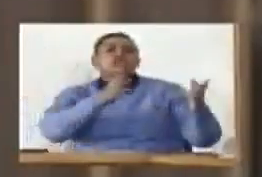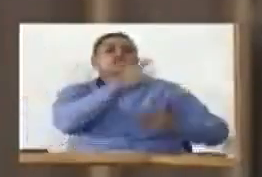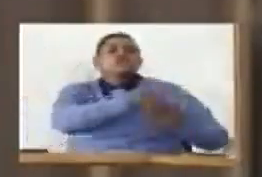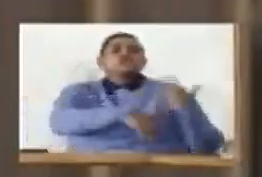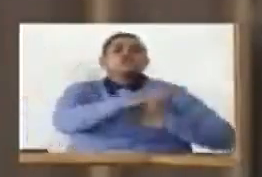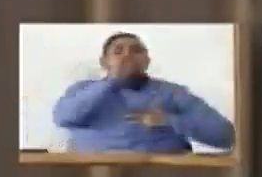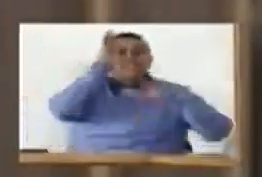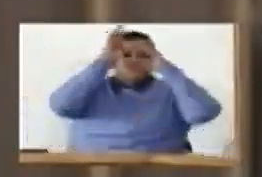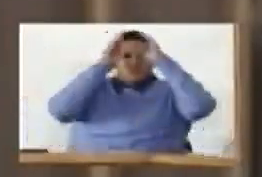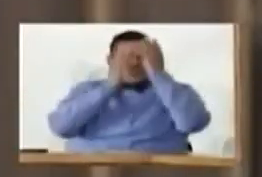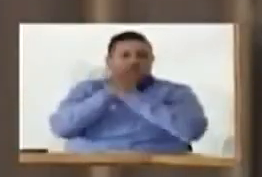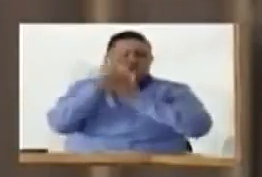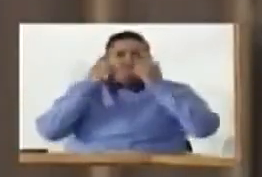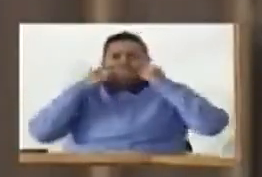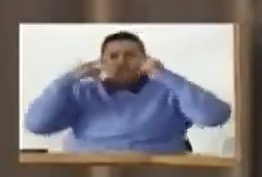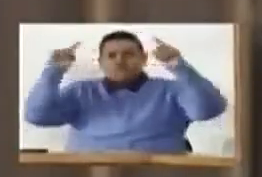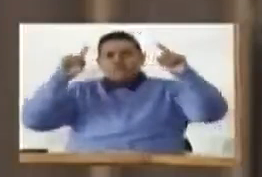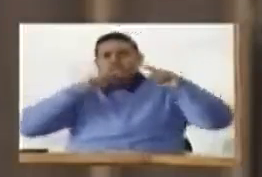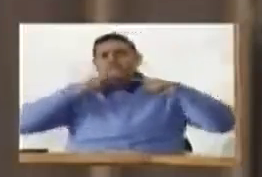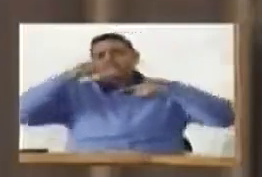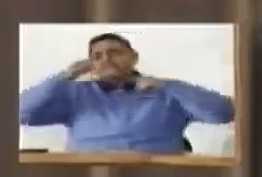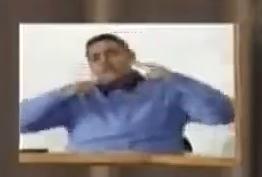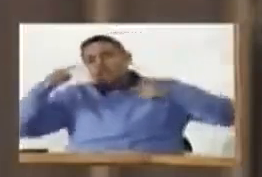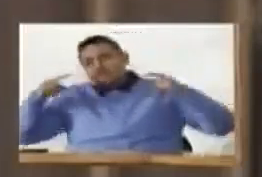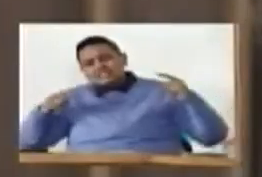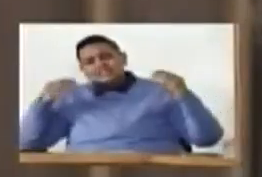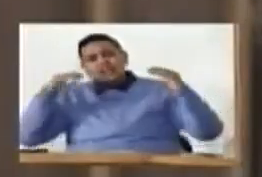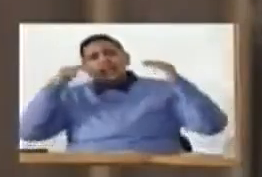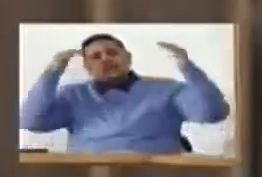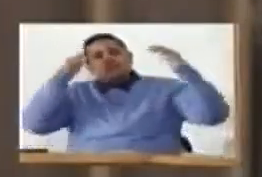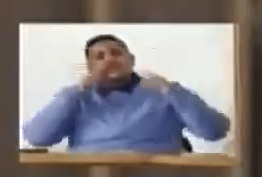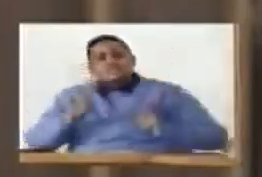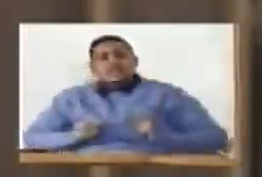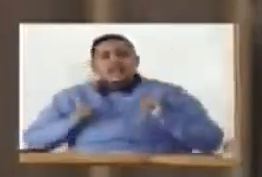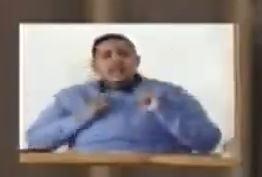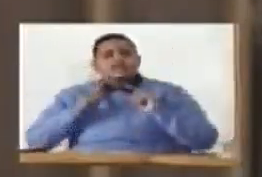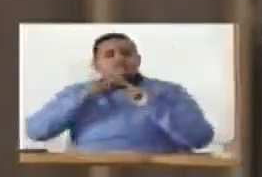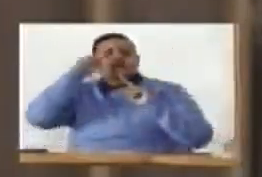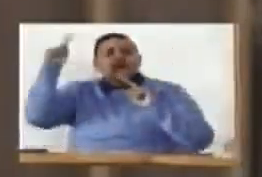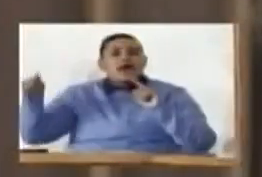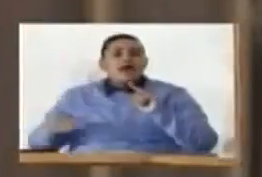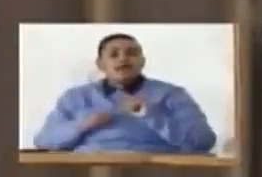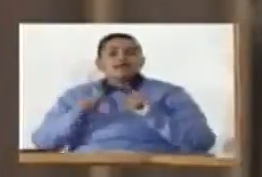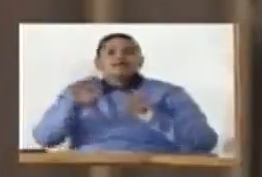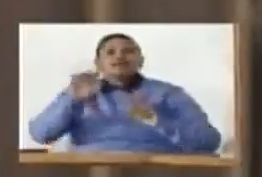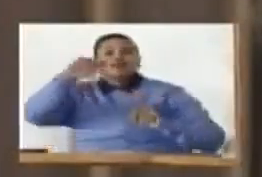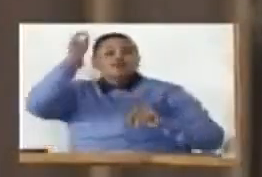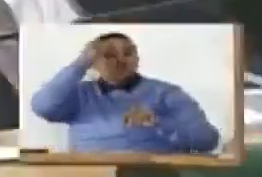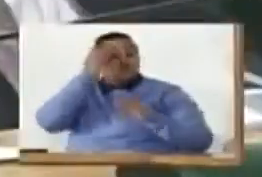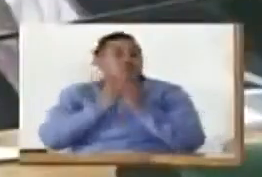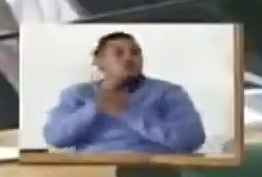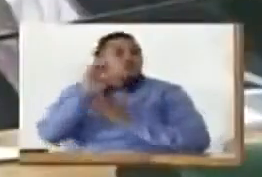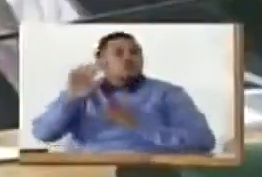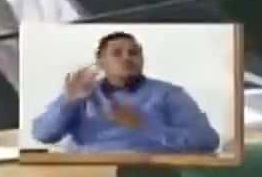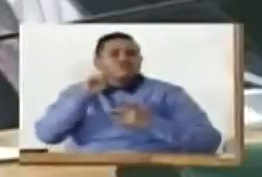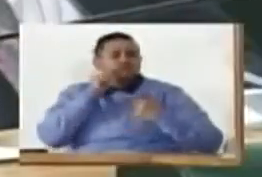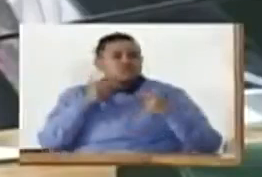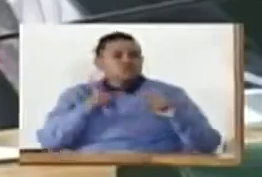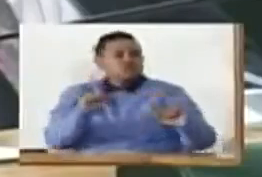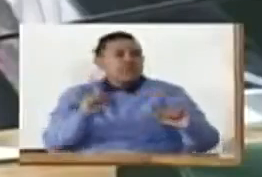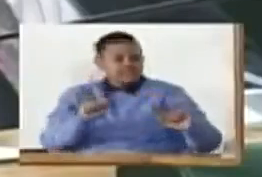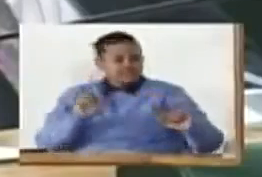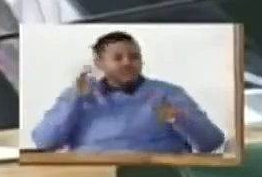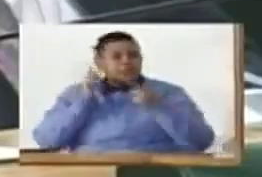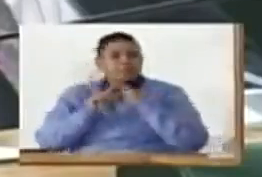through fulfillment of the various stages of the life cycle. The government, through its